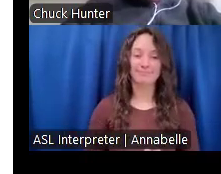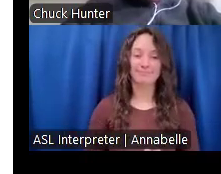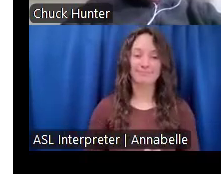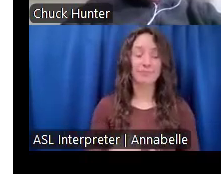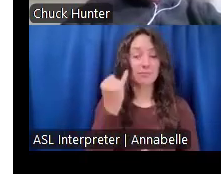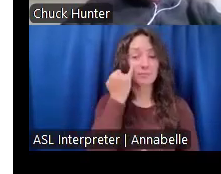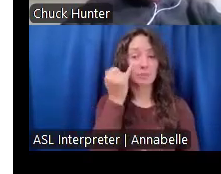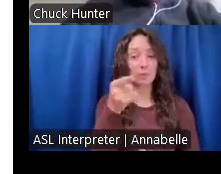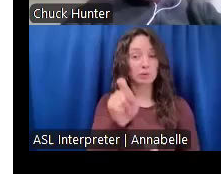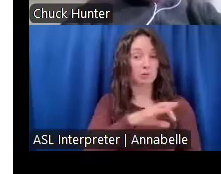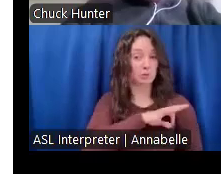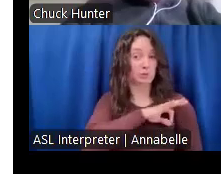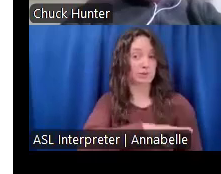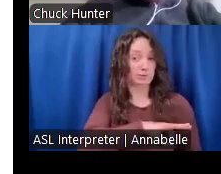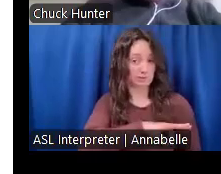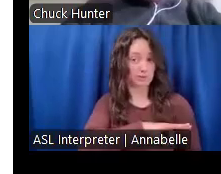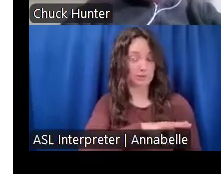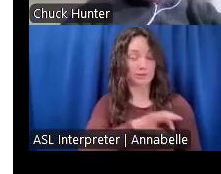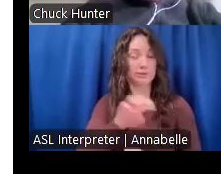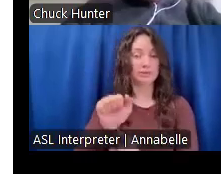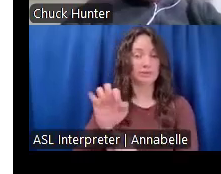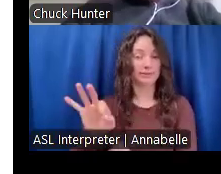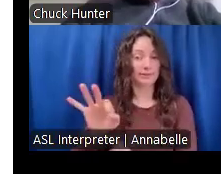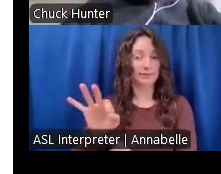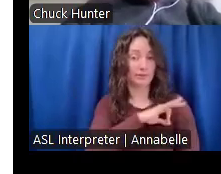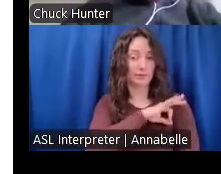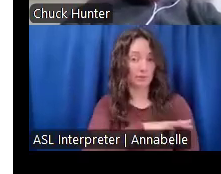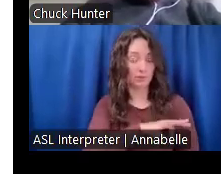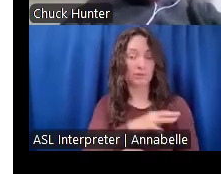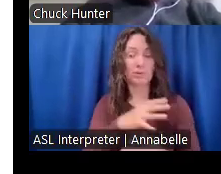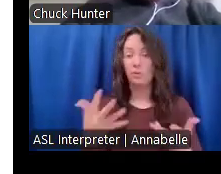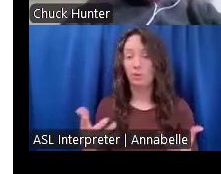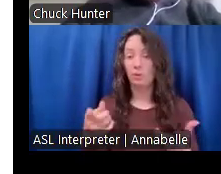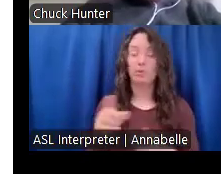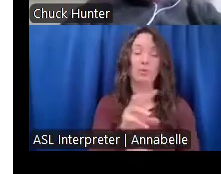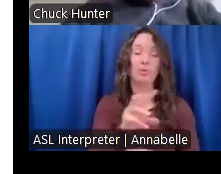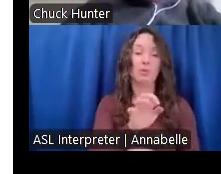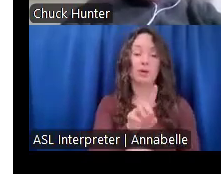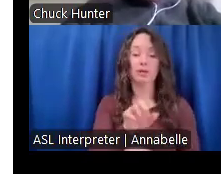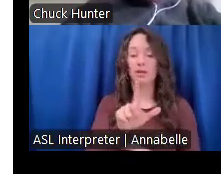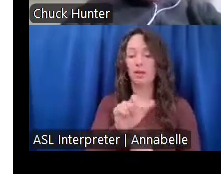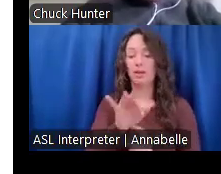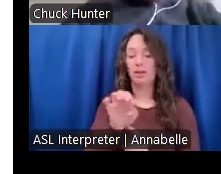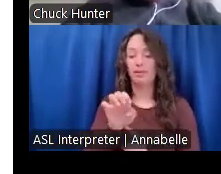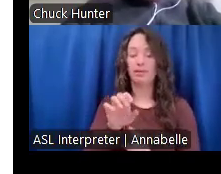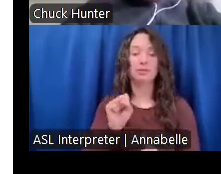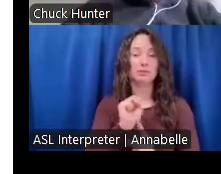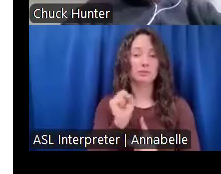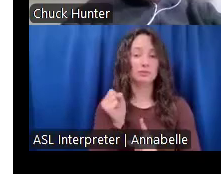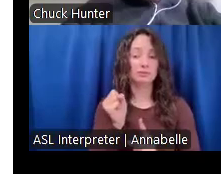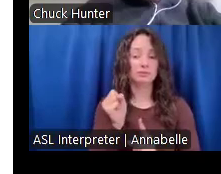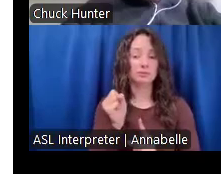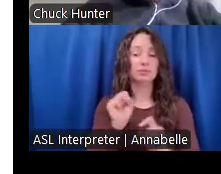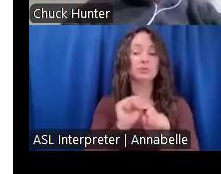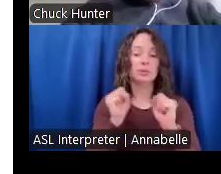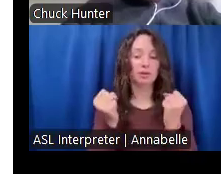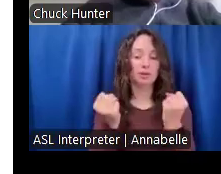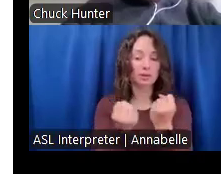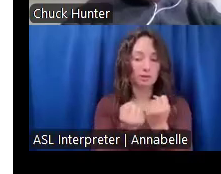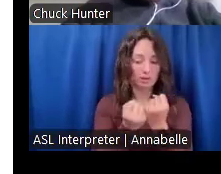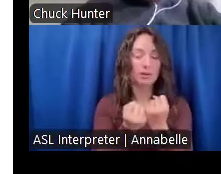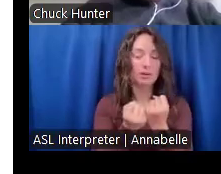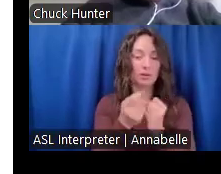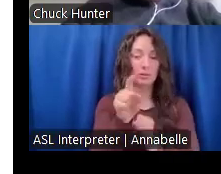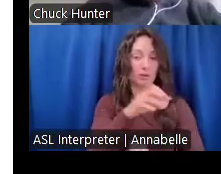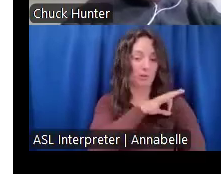credits for SAF credits or the Wildlife Society is you just tell them